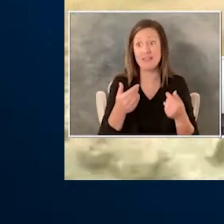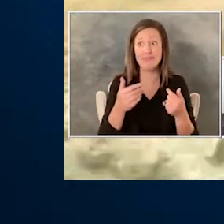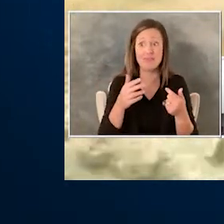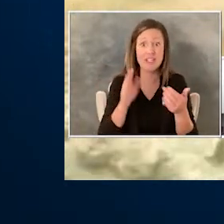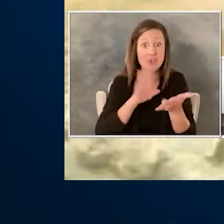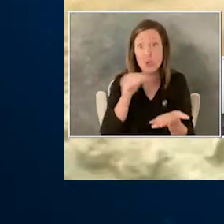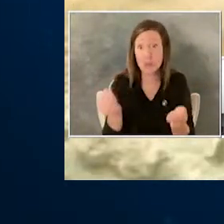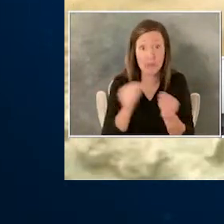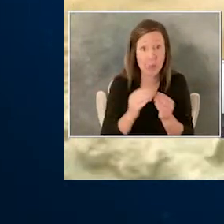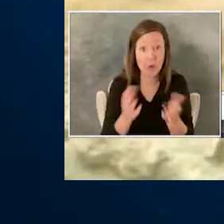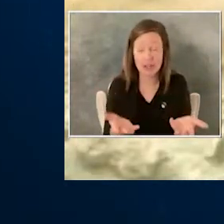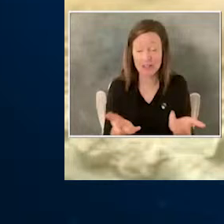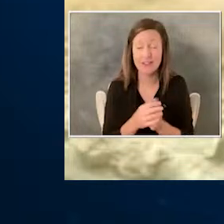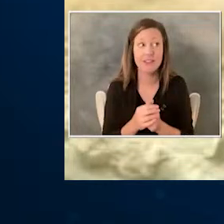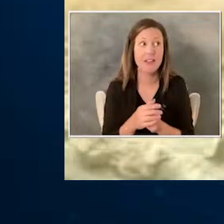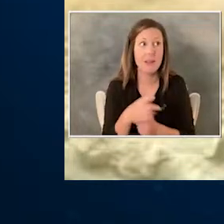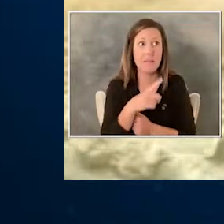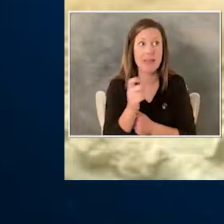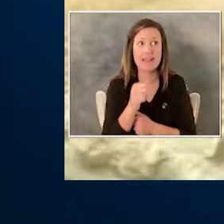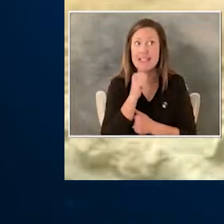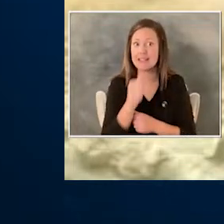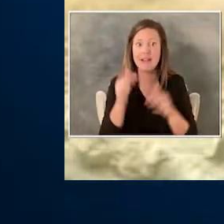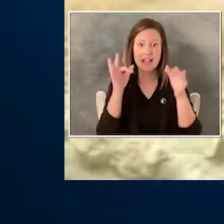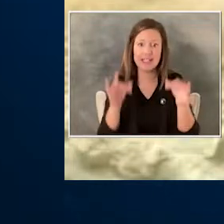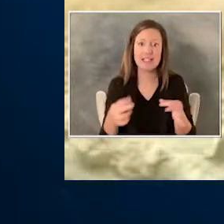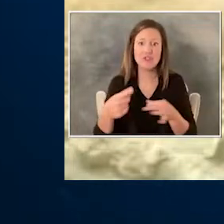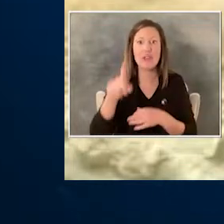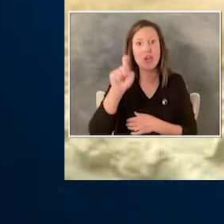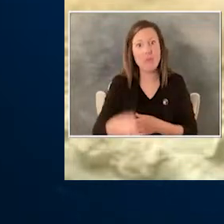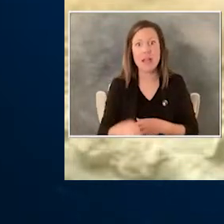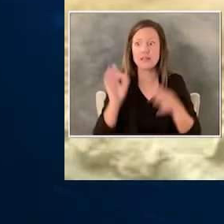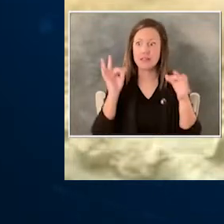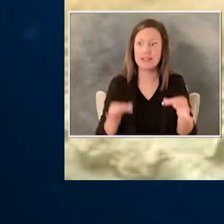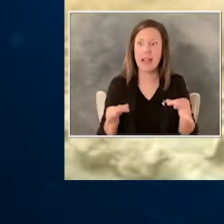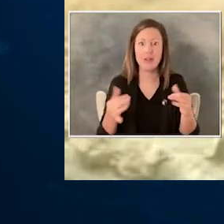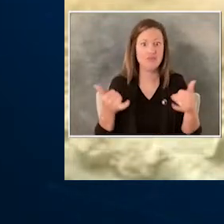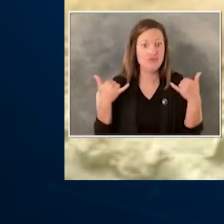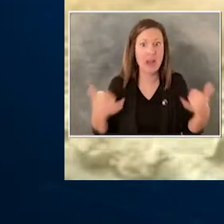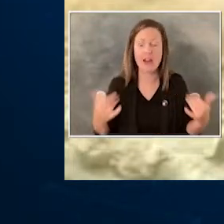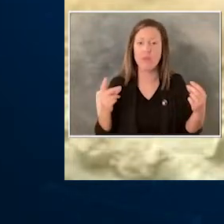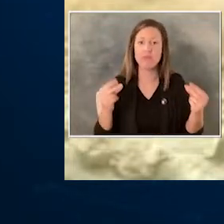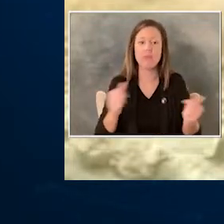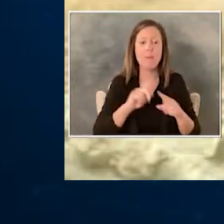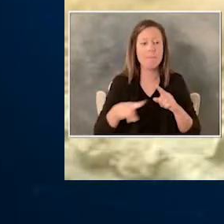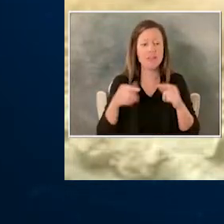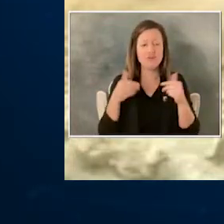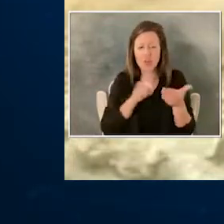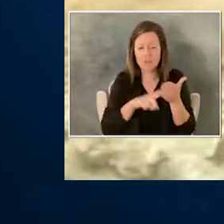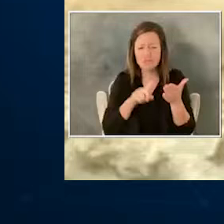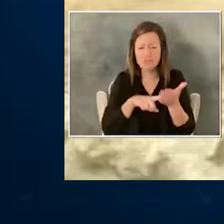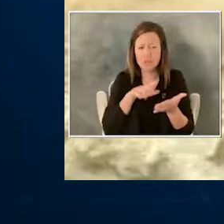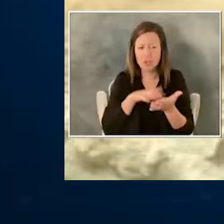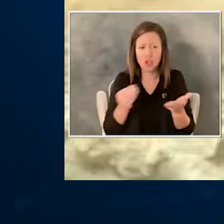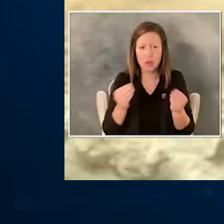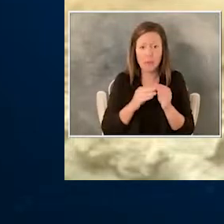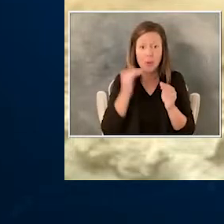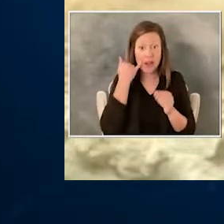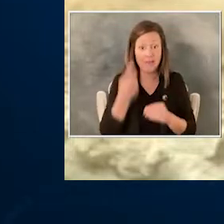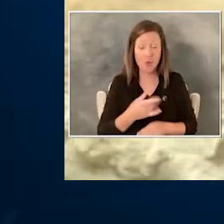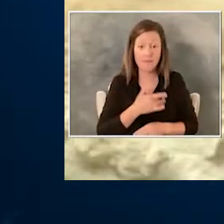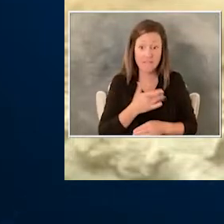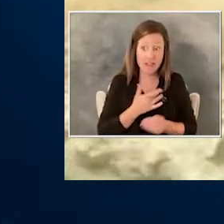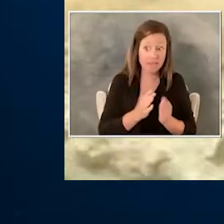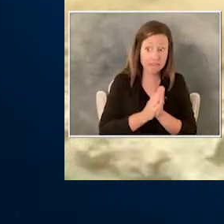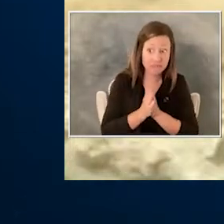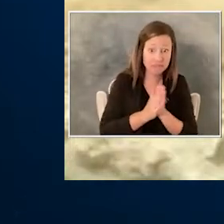to learn more about it, because it's not a decision you have to make all at once. Just learn a little more. If you've got that inclination,